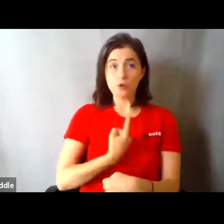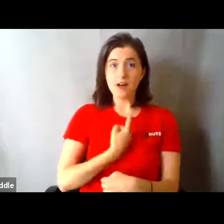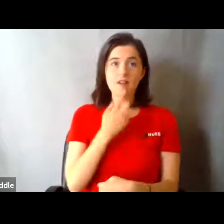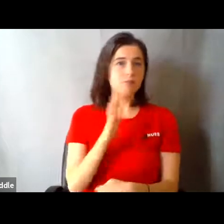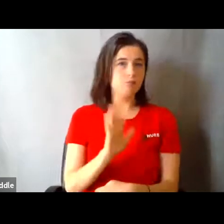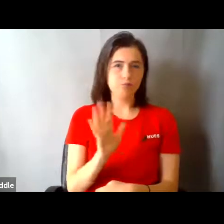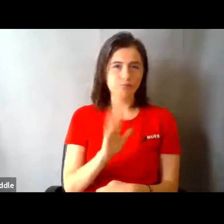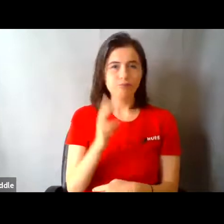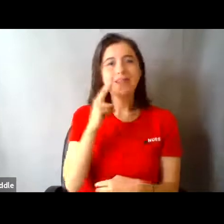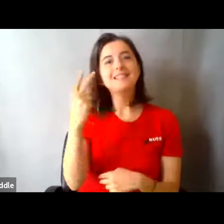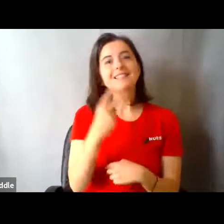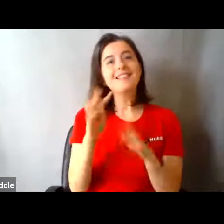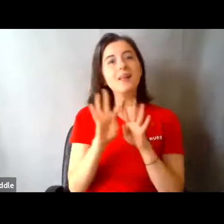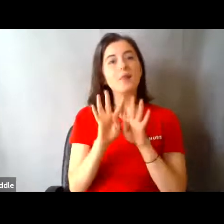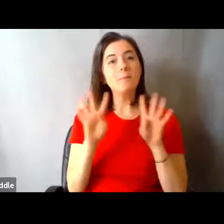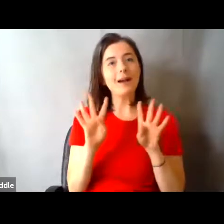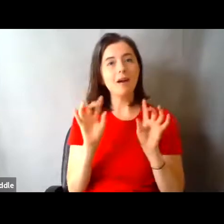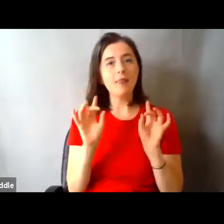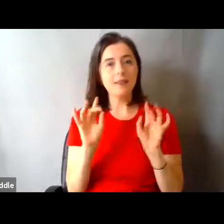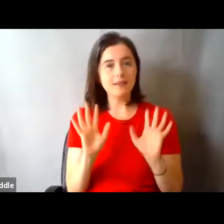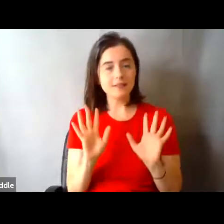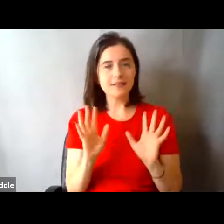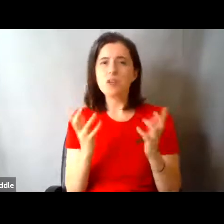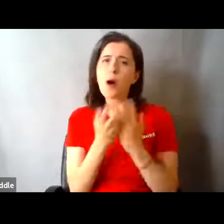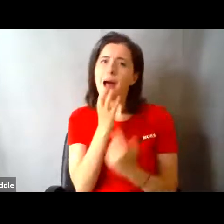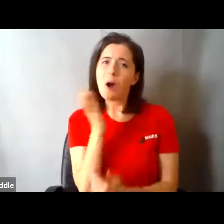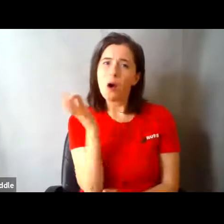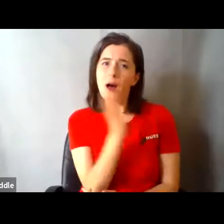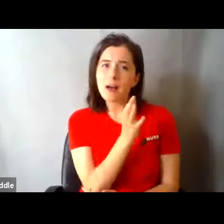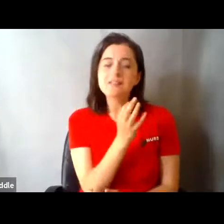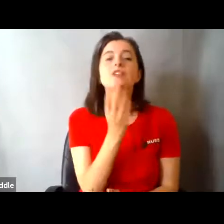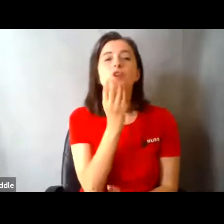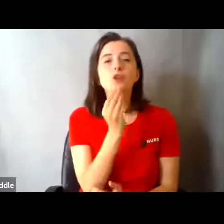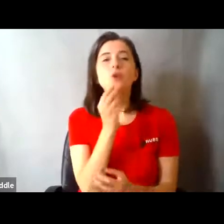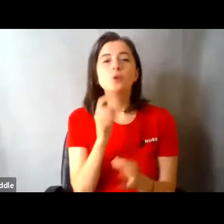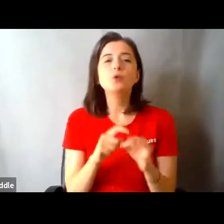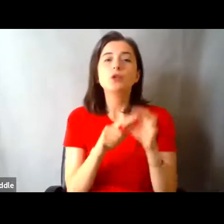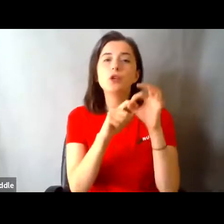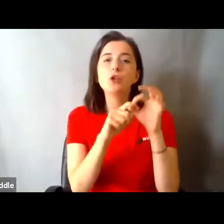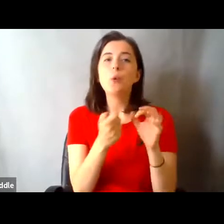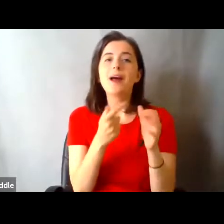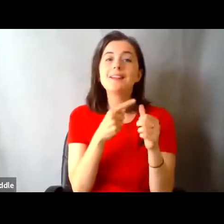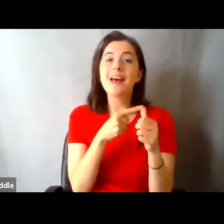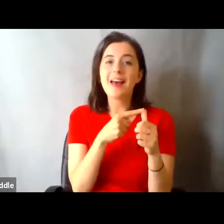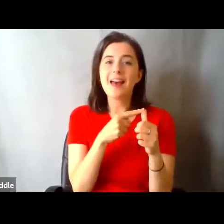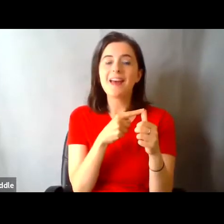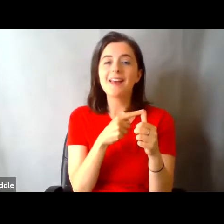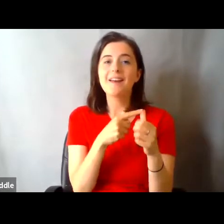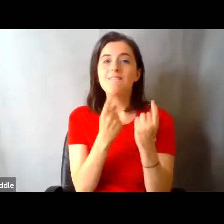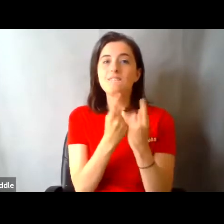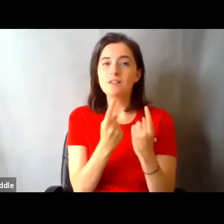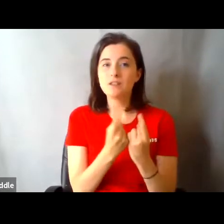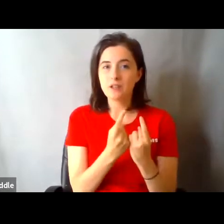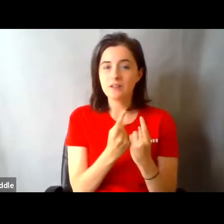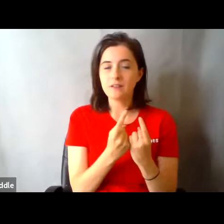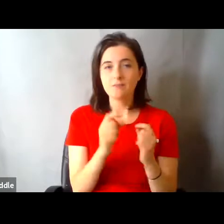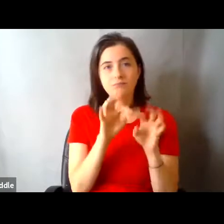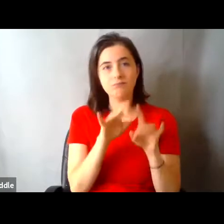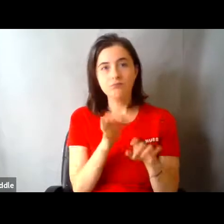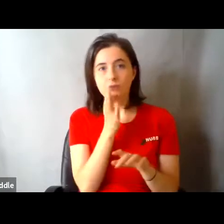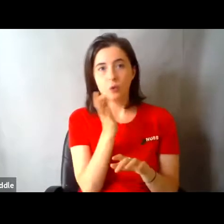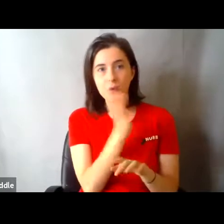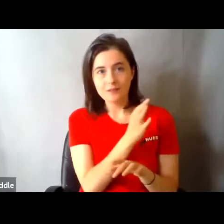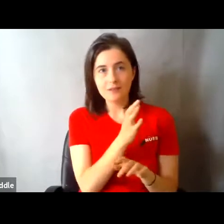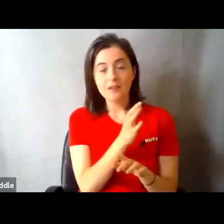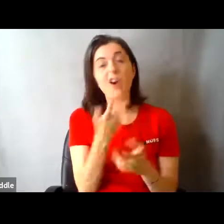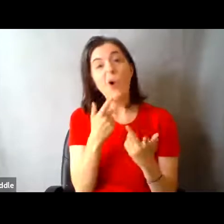can post a question in the Q&A function. You can also use the chat box. On the bottom of your screen, you'll see a button that